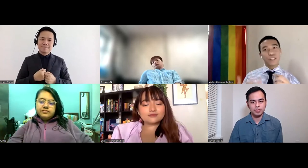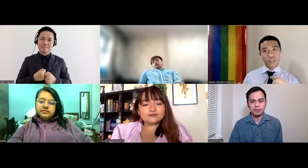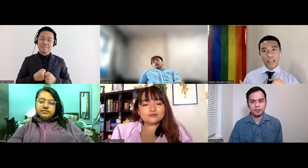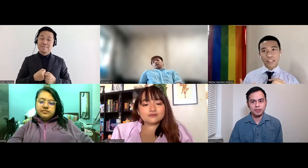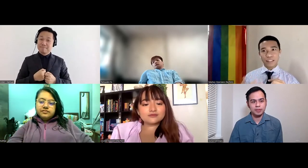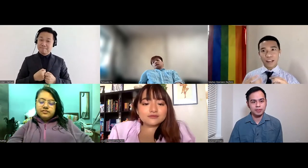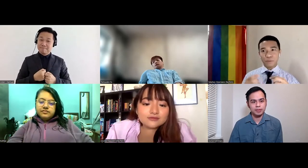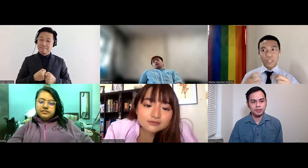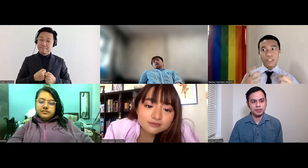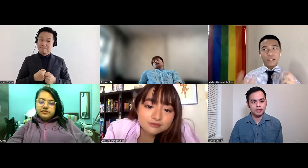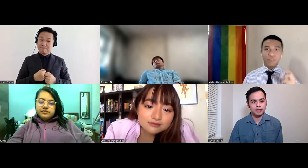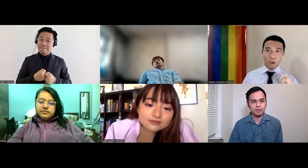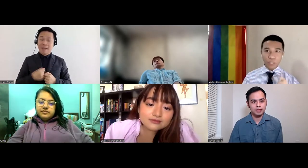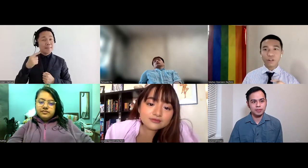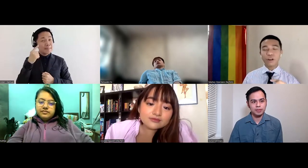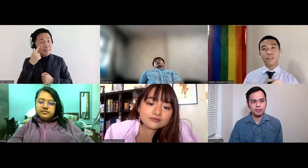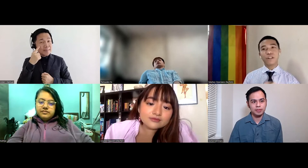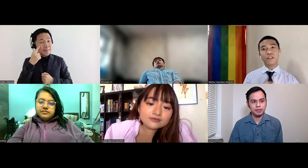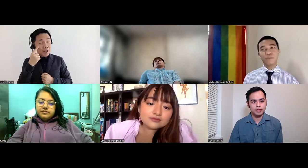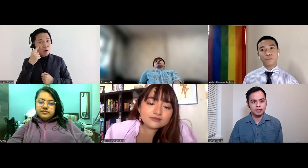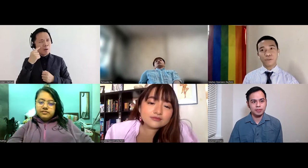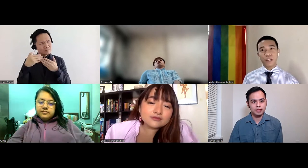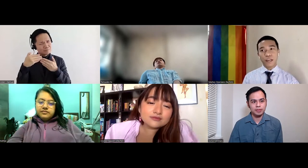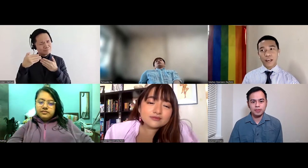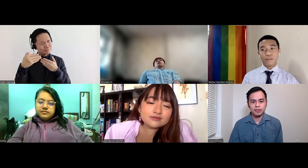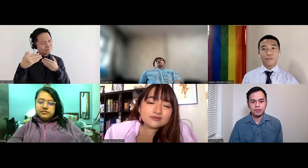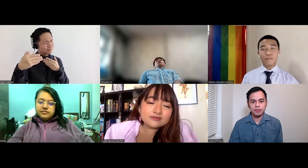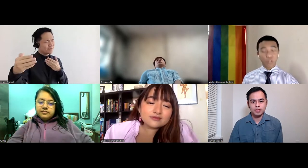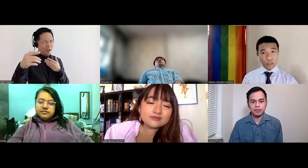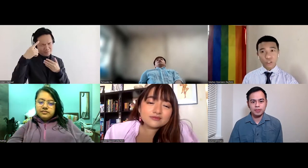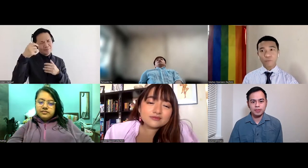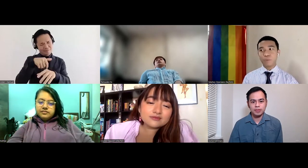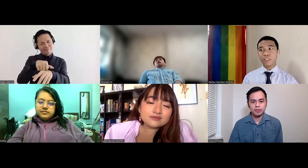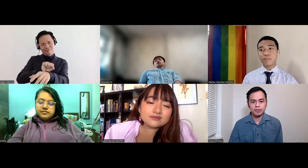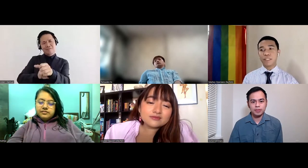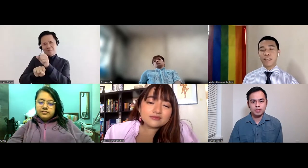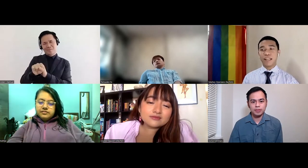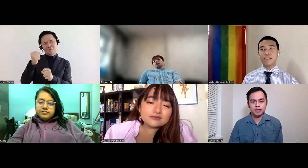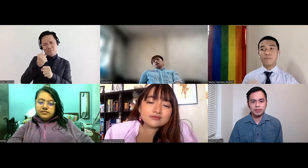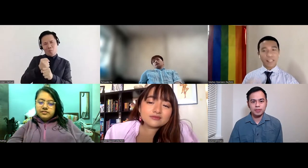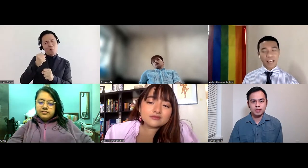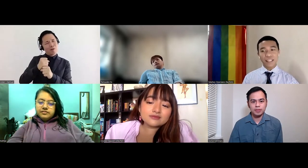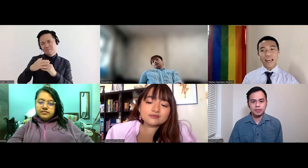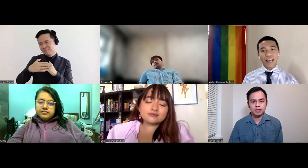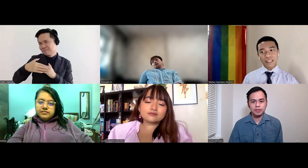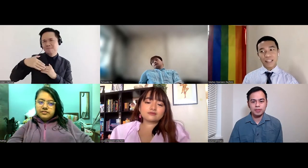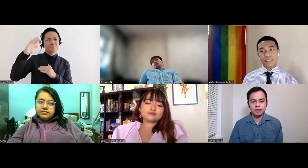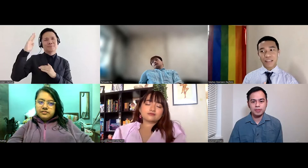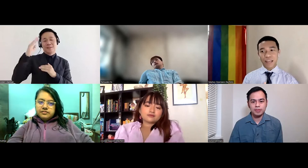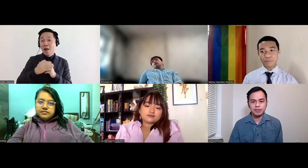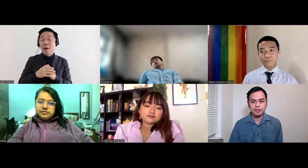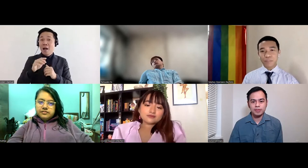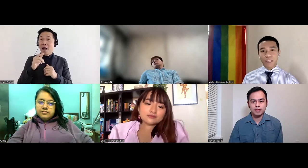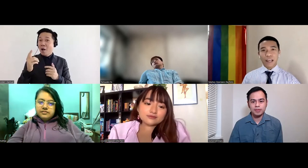as I also consider that we still have a long way to go when it comes to full inclusion of people with disabilities. And by that, I